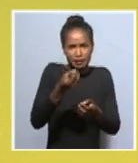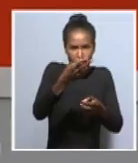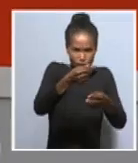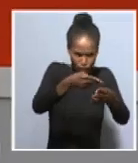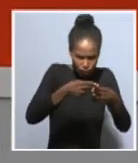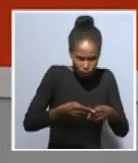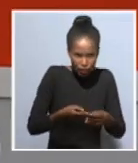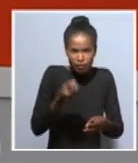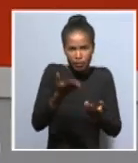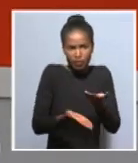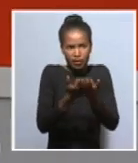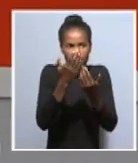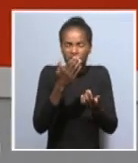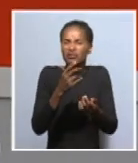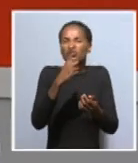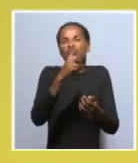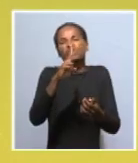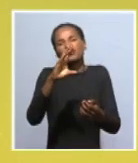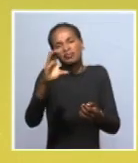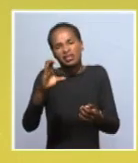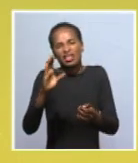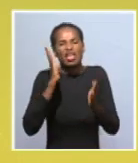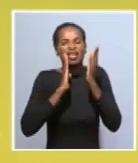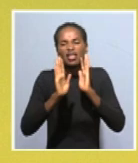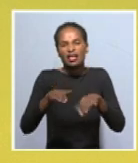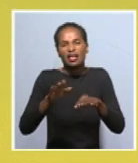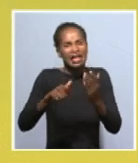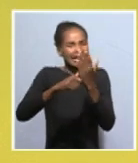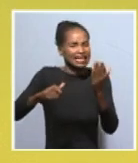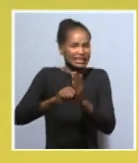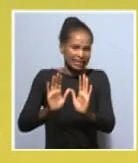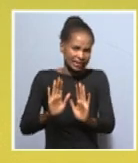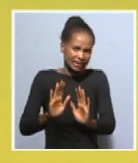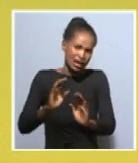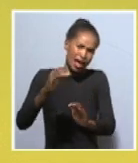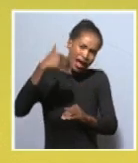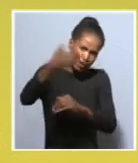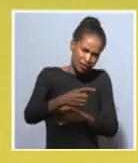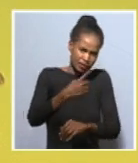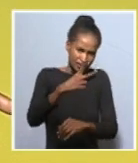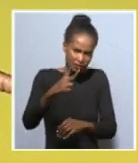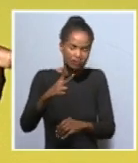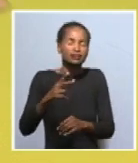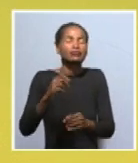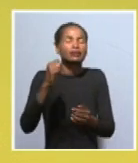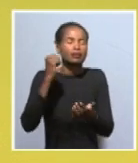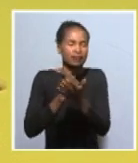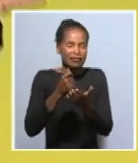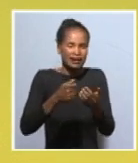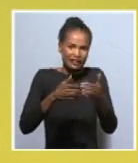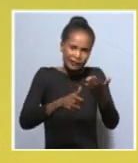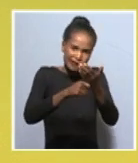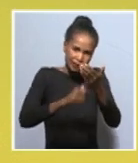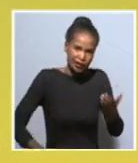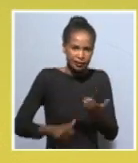stimulus. Now, let's take, for example, those who are farming in cattle sector. The cattle has got a